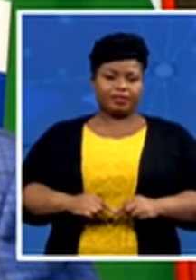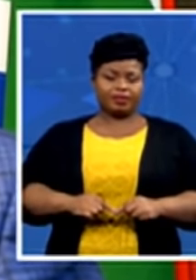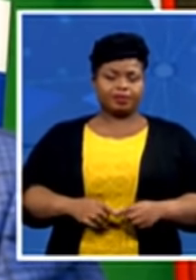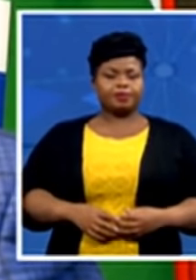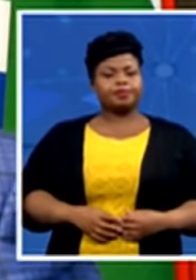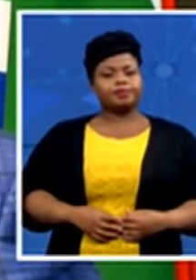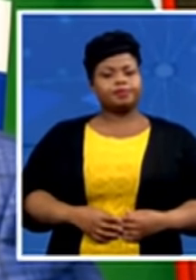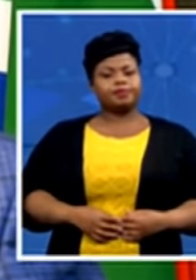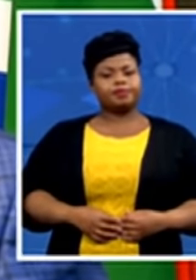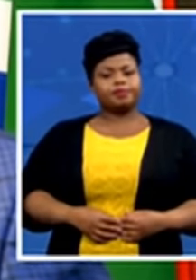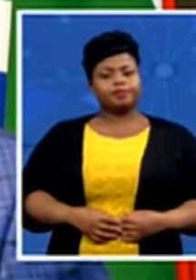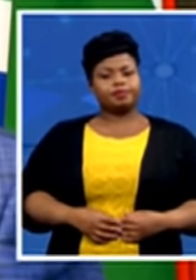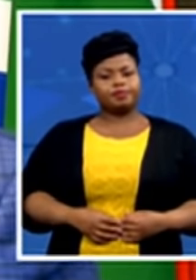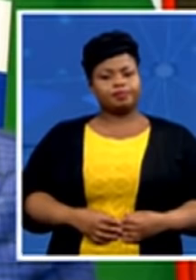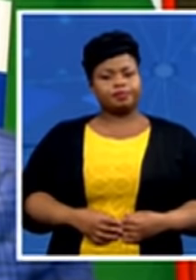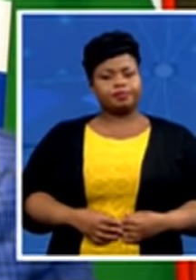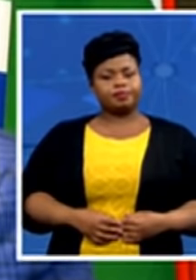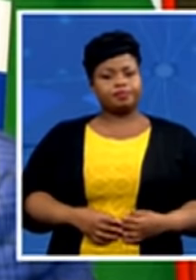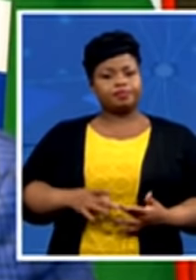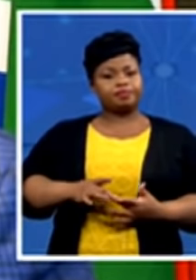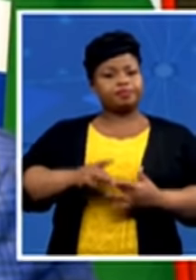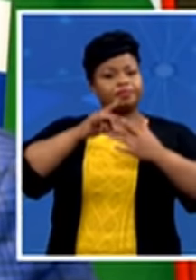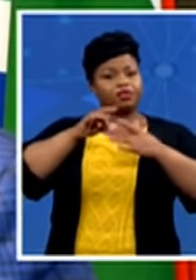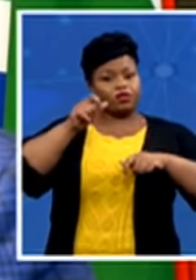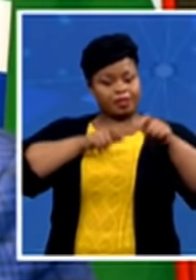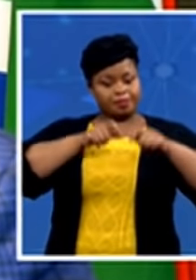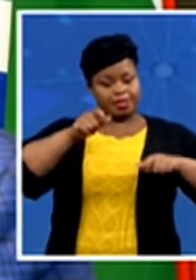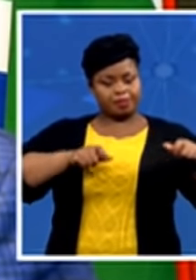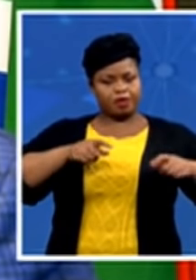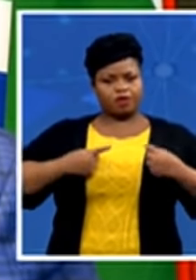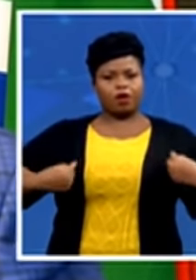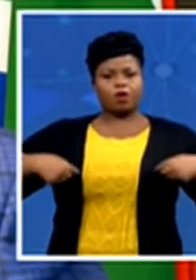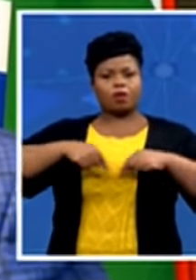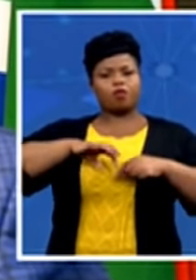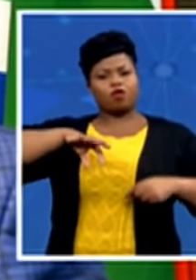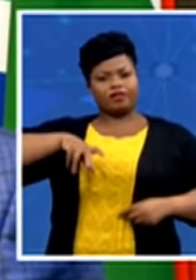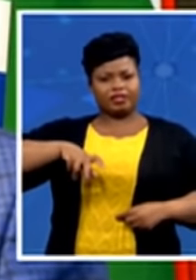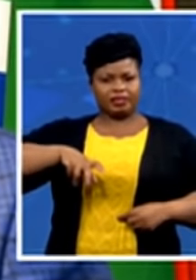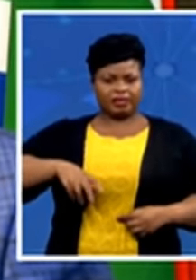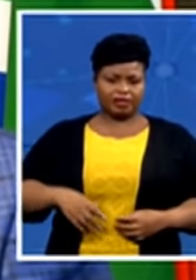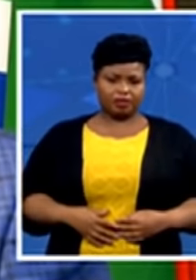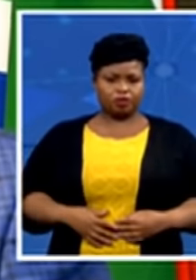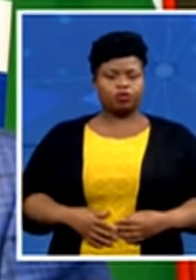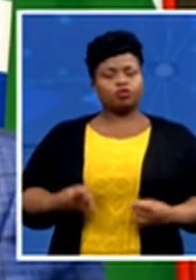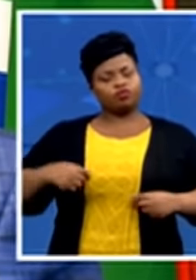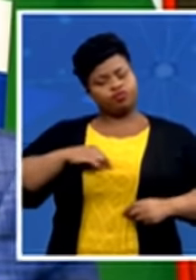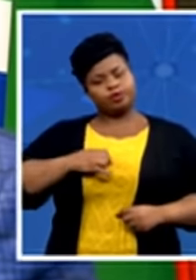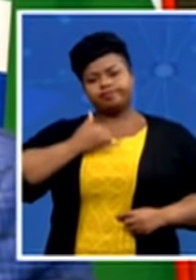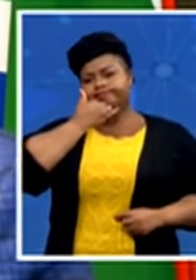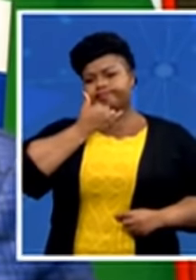to the people of our province. So on that score, we are really grateful for your leadership, Minister, for having